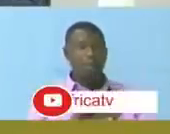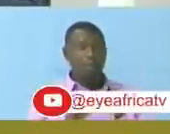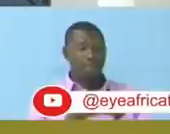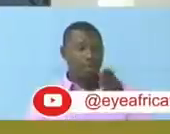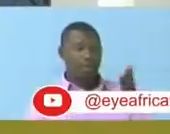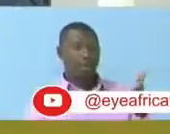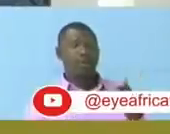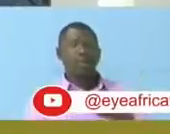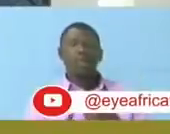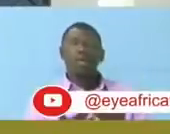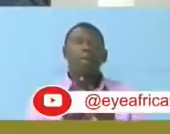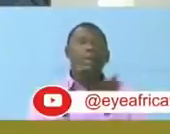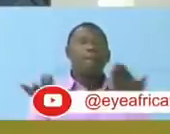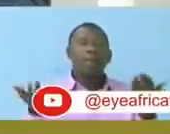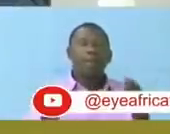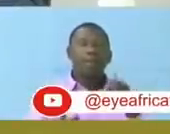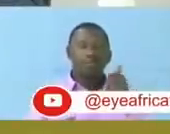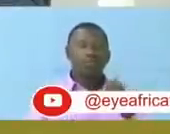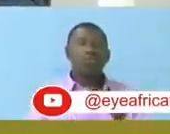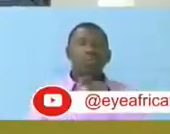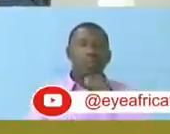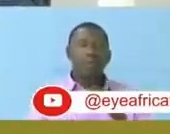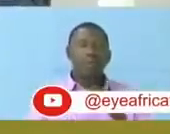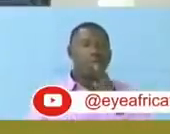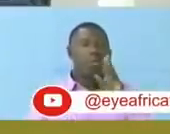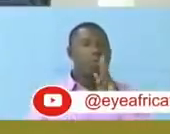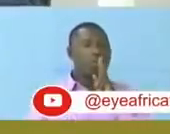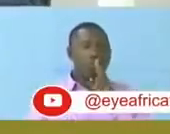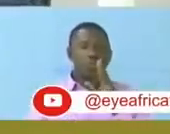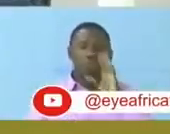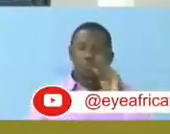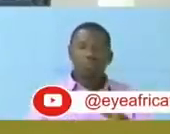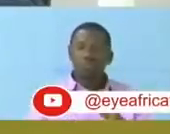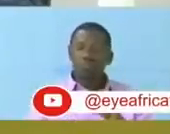And there were a lot of good men who did a lot of good things.